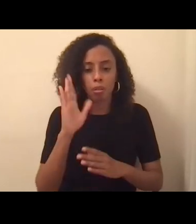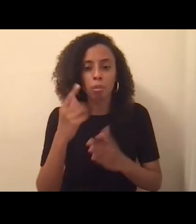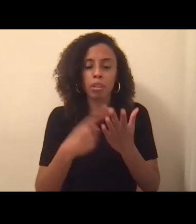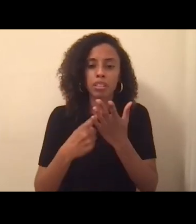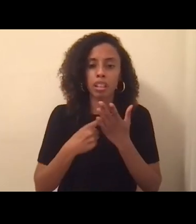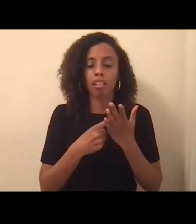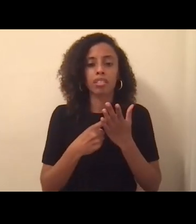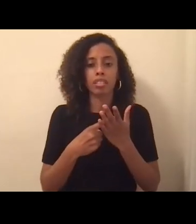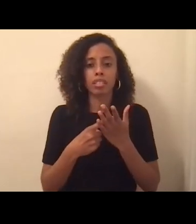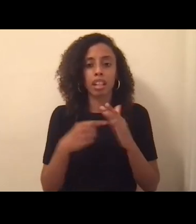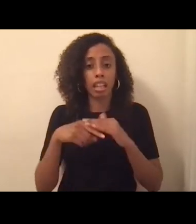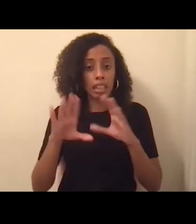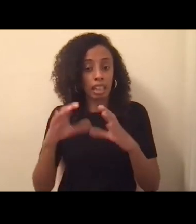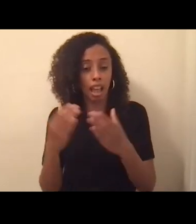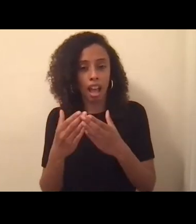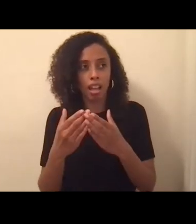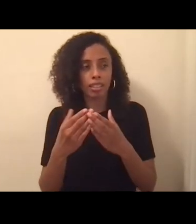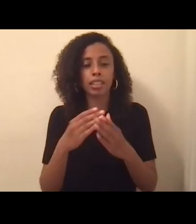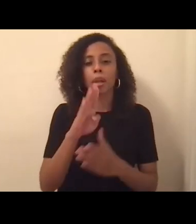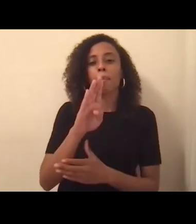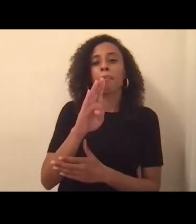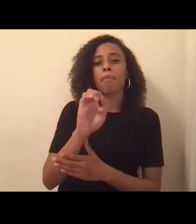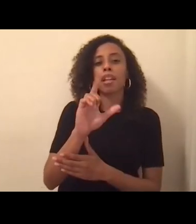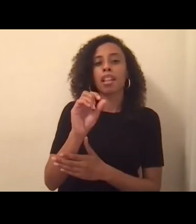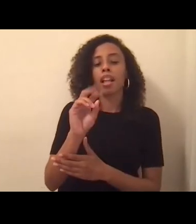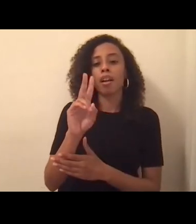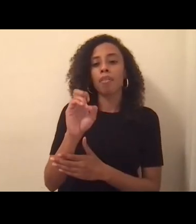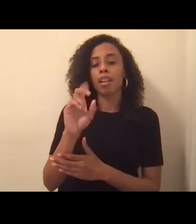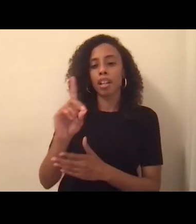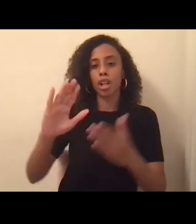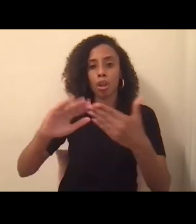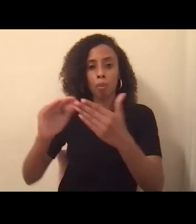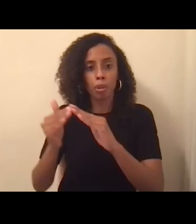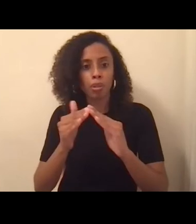is beloved community. And I thought this set of readings was